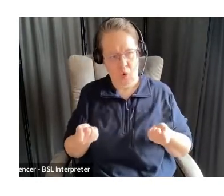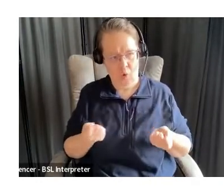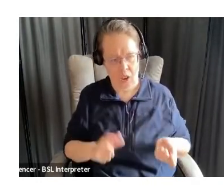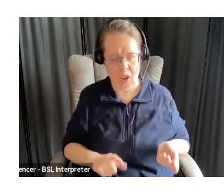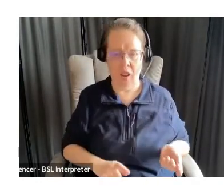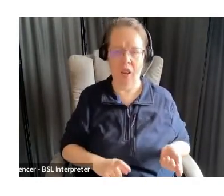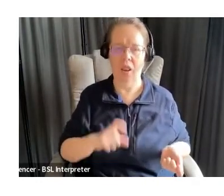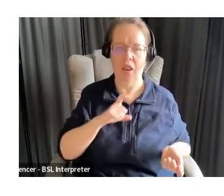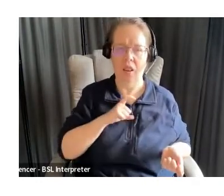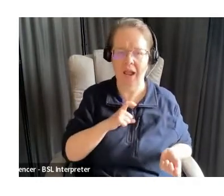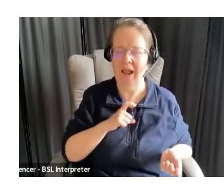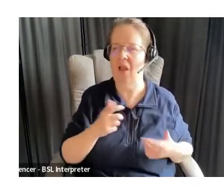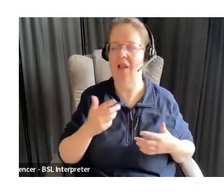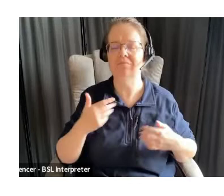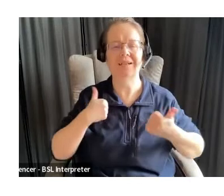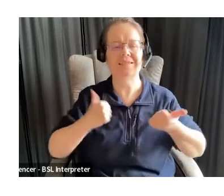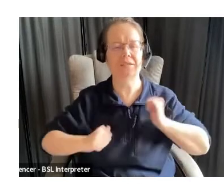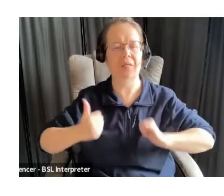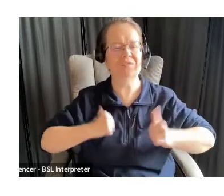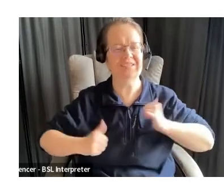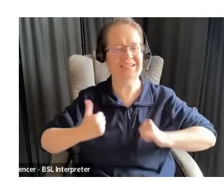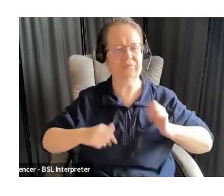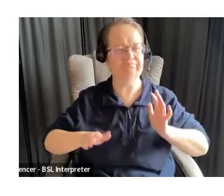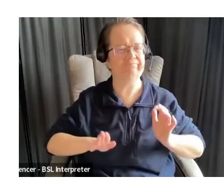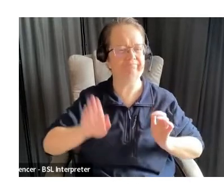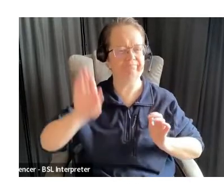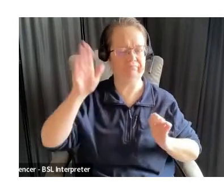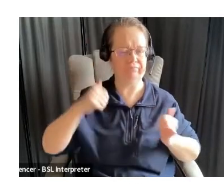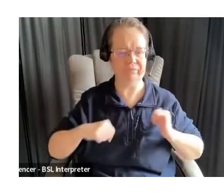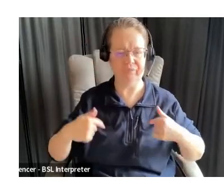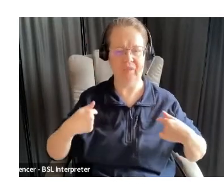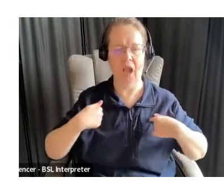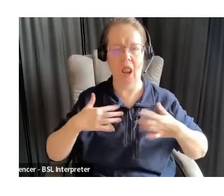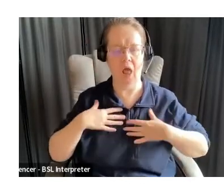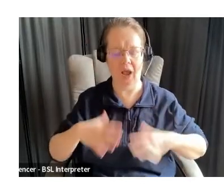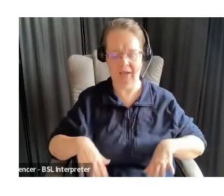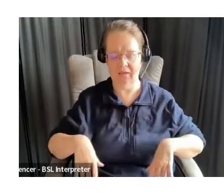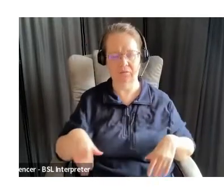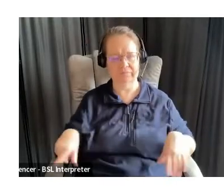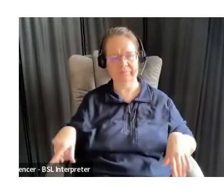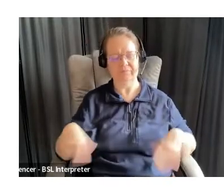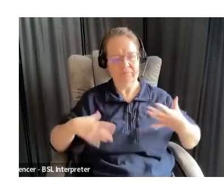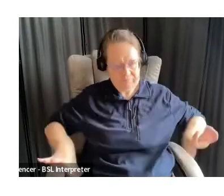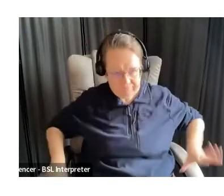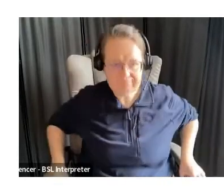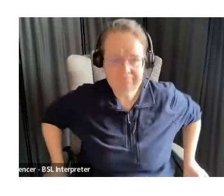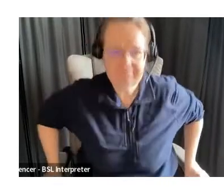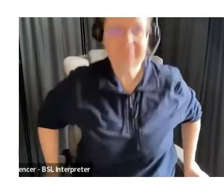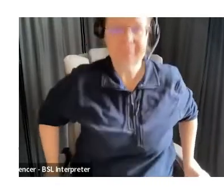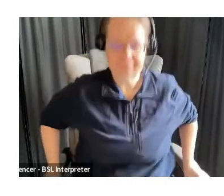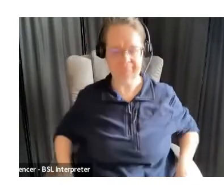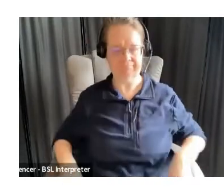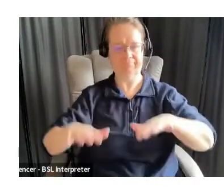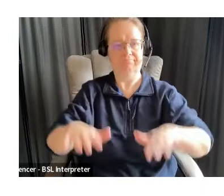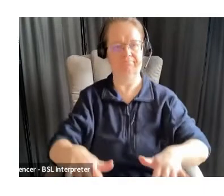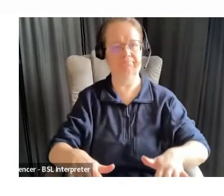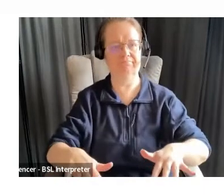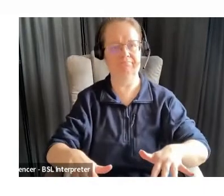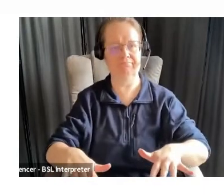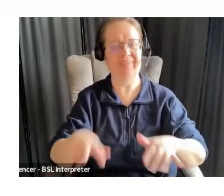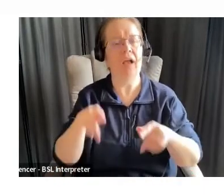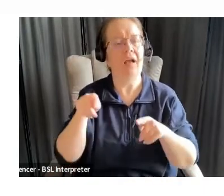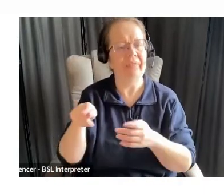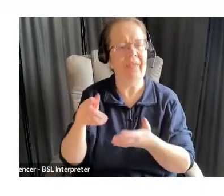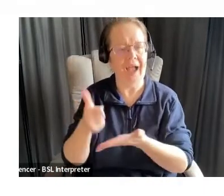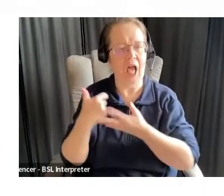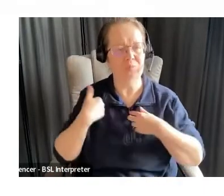your self-esteem. For me, I like to kind of prop up a little more and sort of just put my hands on the table. I find that actually calms me down a